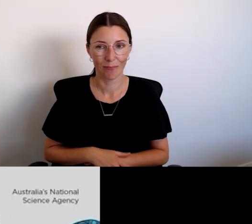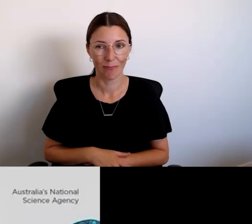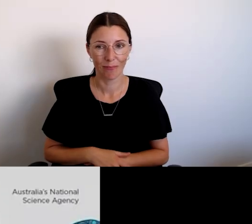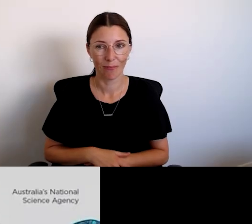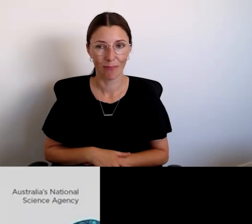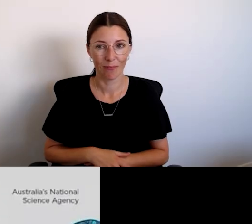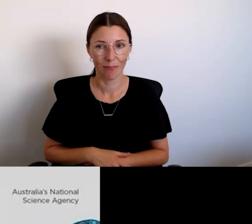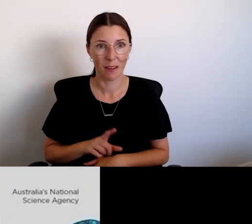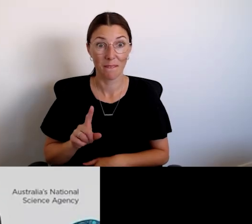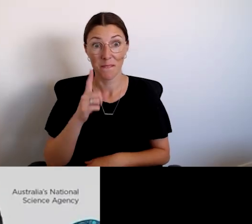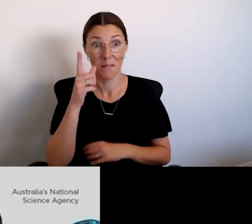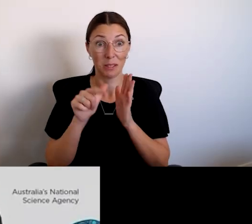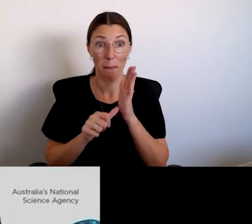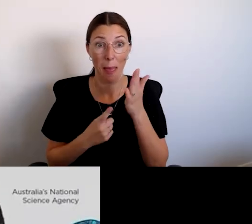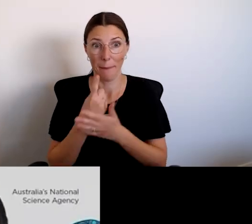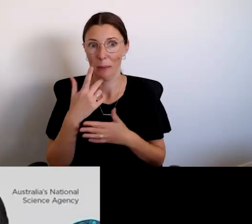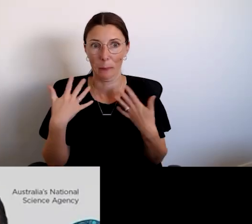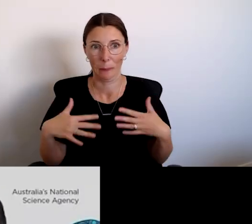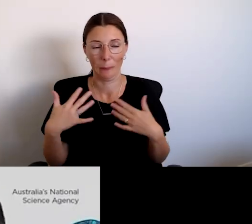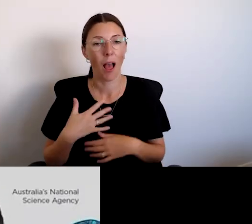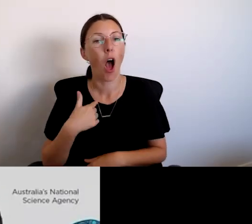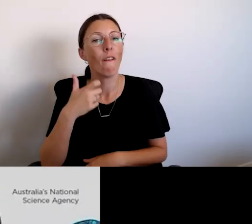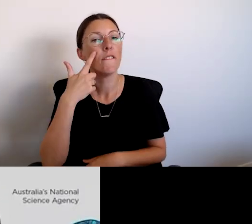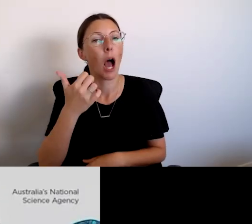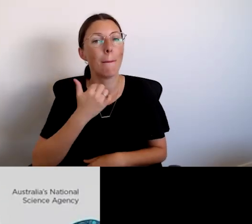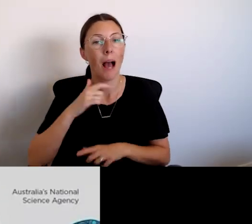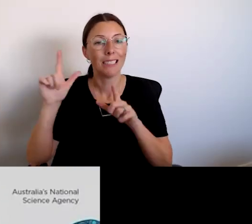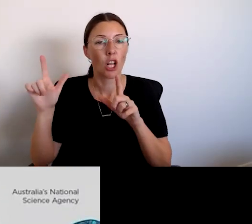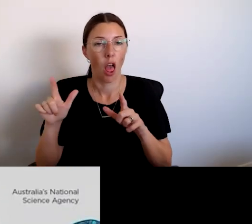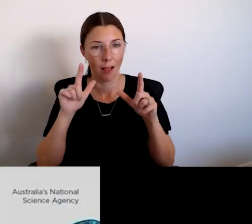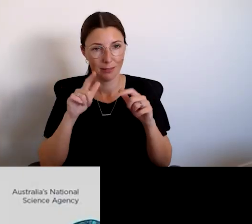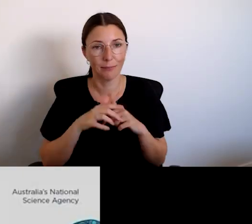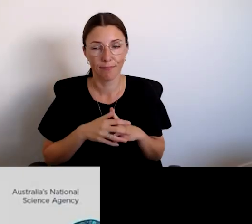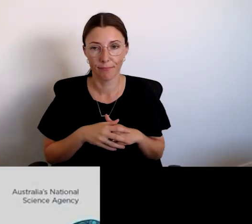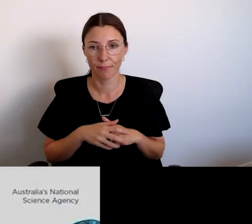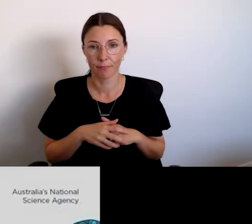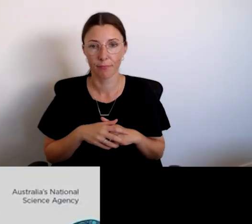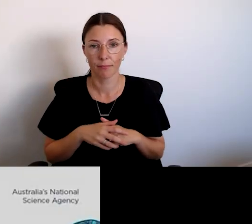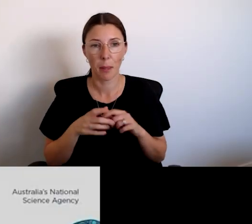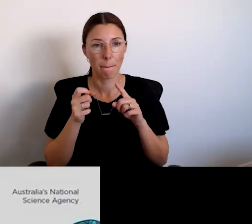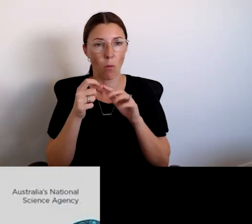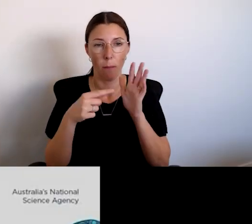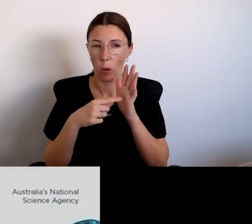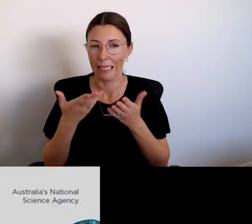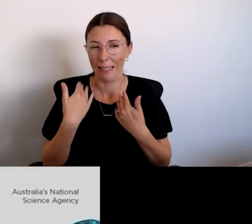history. Let me just find my slides, and No Give me problem.